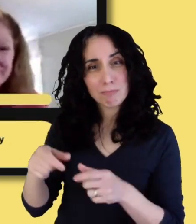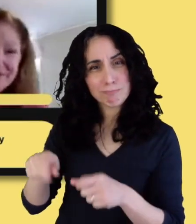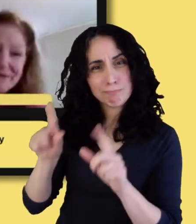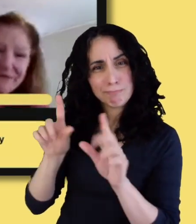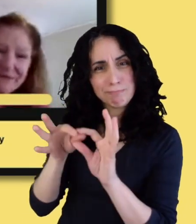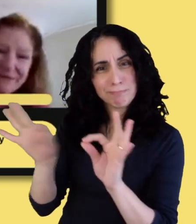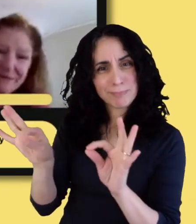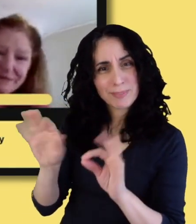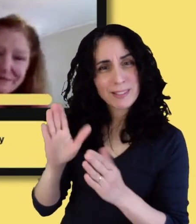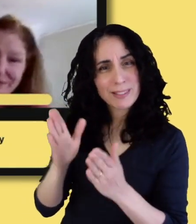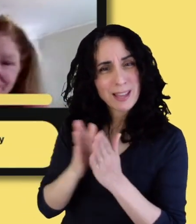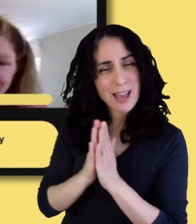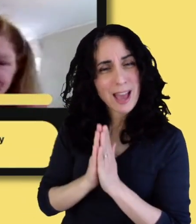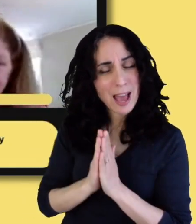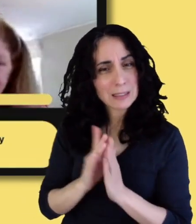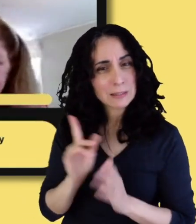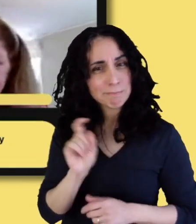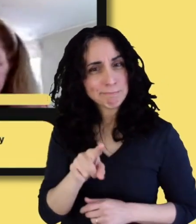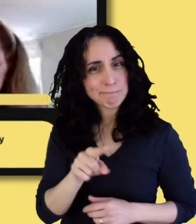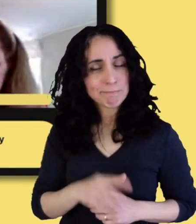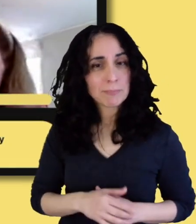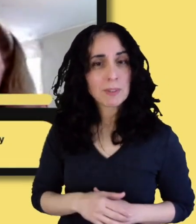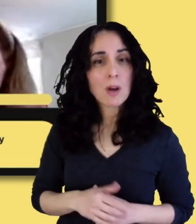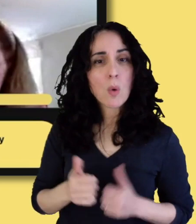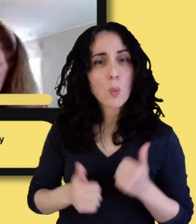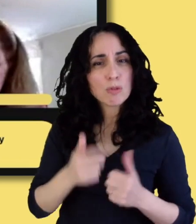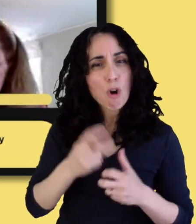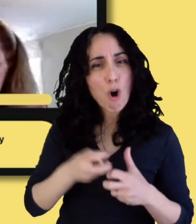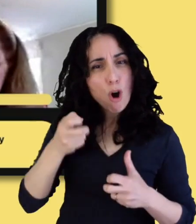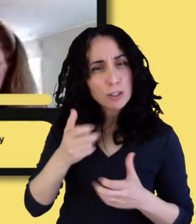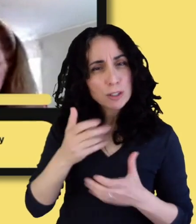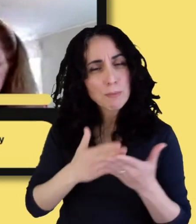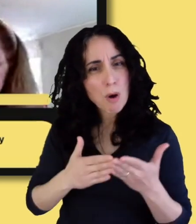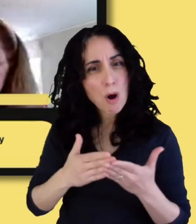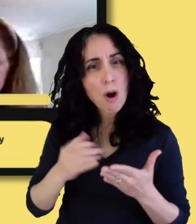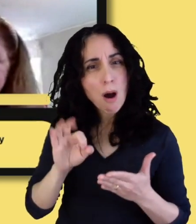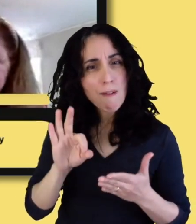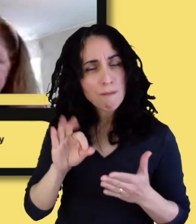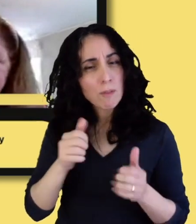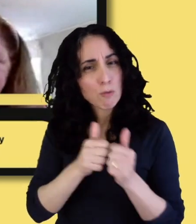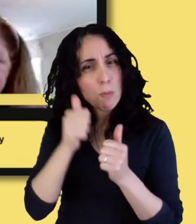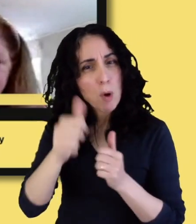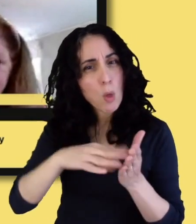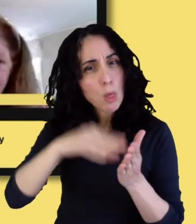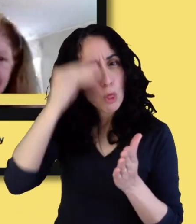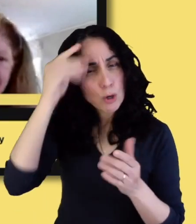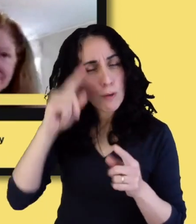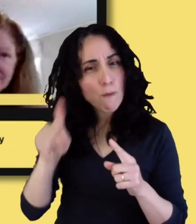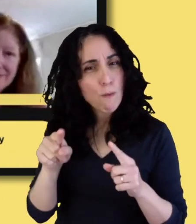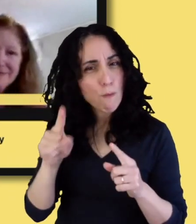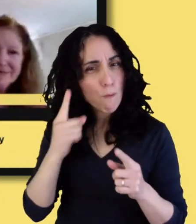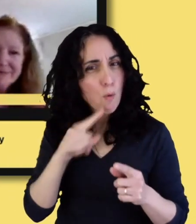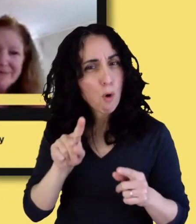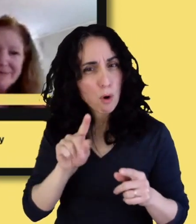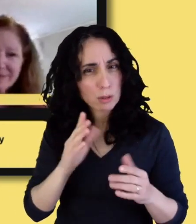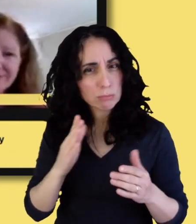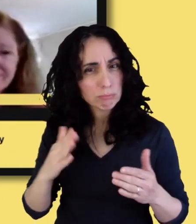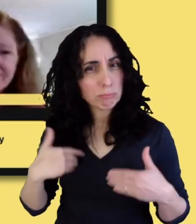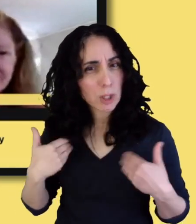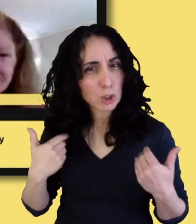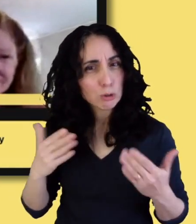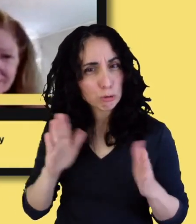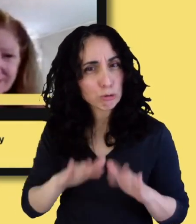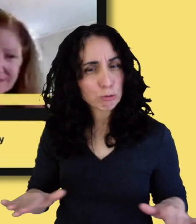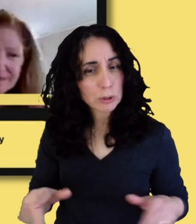actually tuned in, and she asked, what has been the hardest part of remote learning for younger children, which